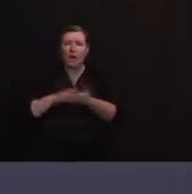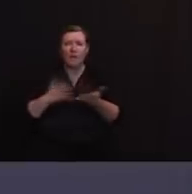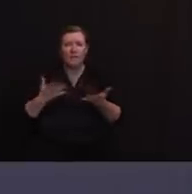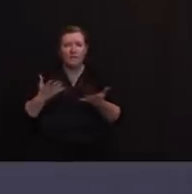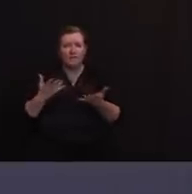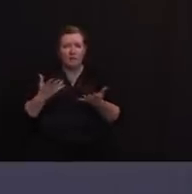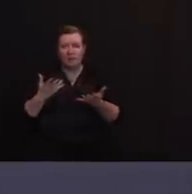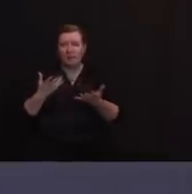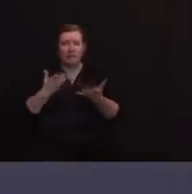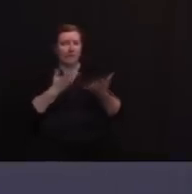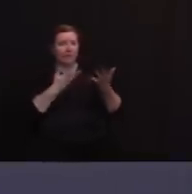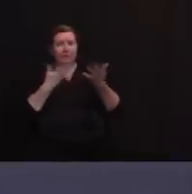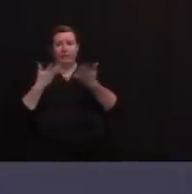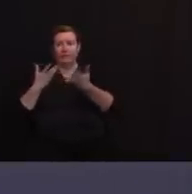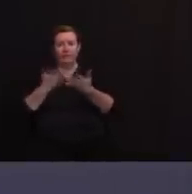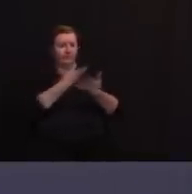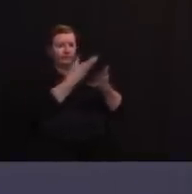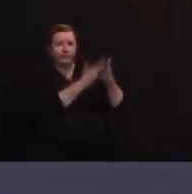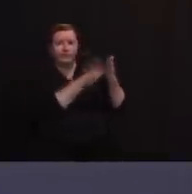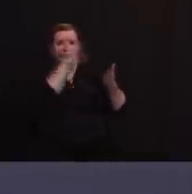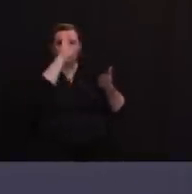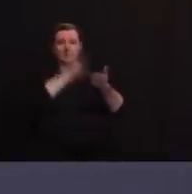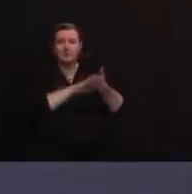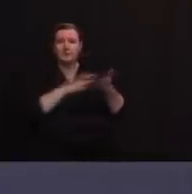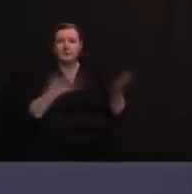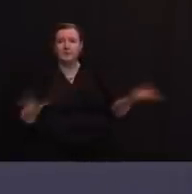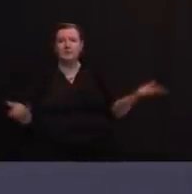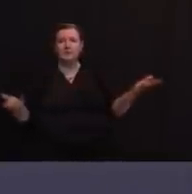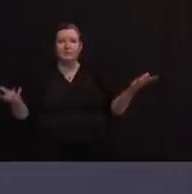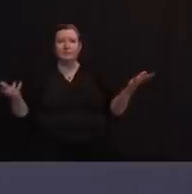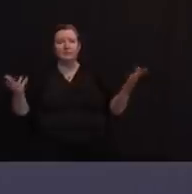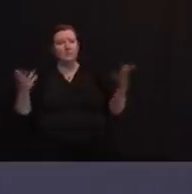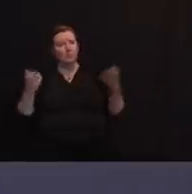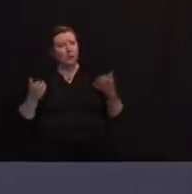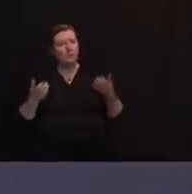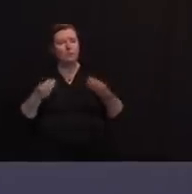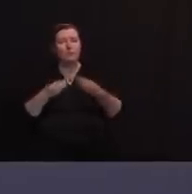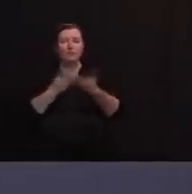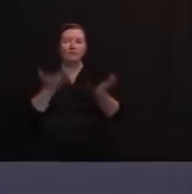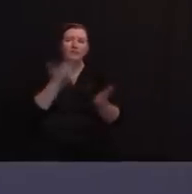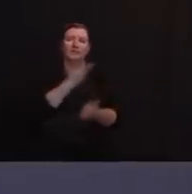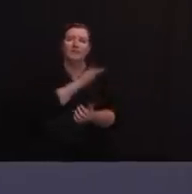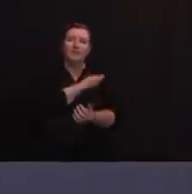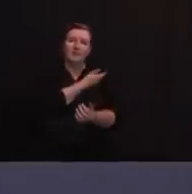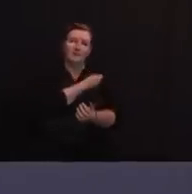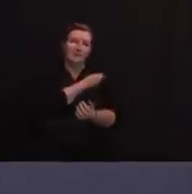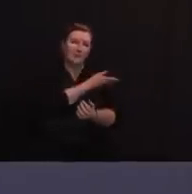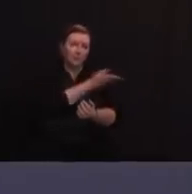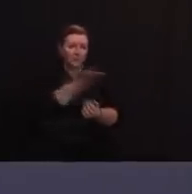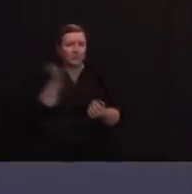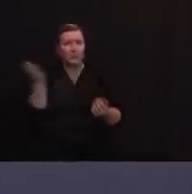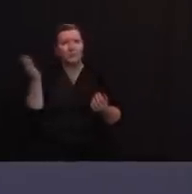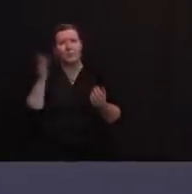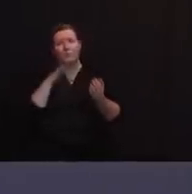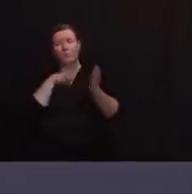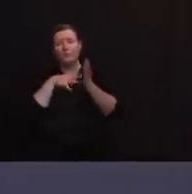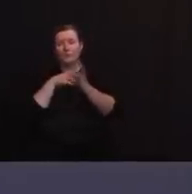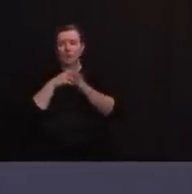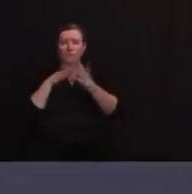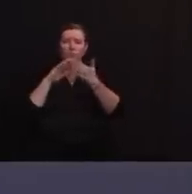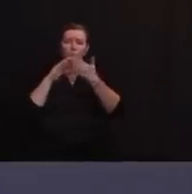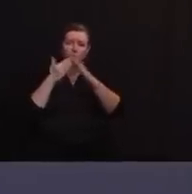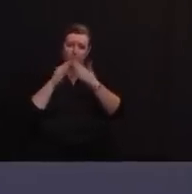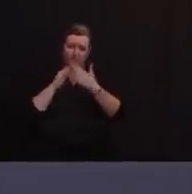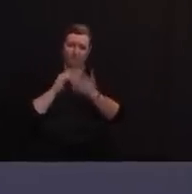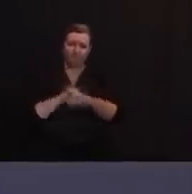And we just have to accept the fact we're trying to get to as many vulnerable communities as we possibly can, including folks with